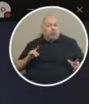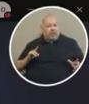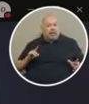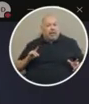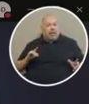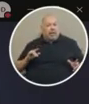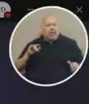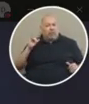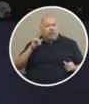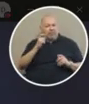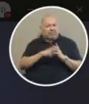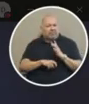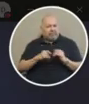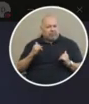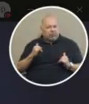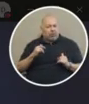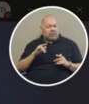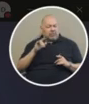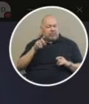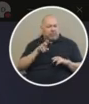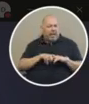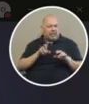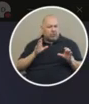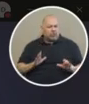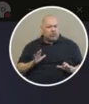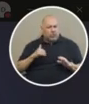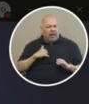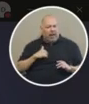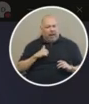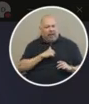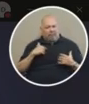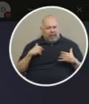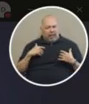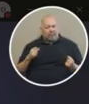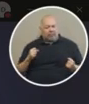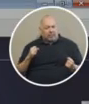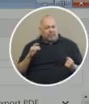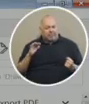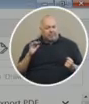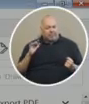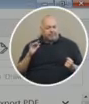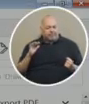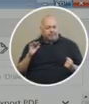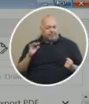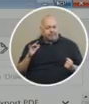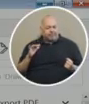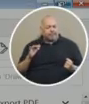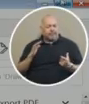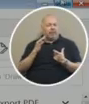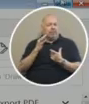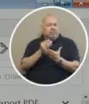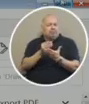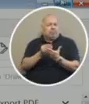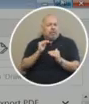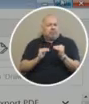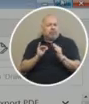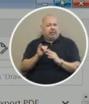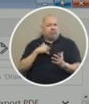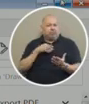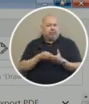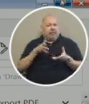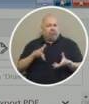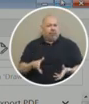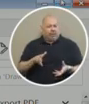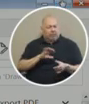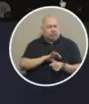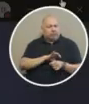passenger facility charges for now because we do have a healthy fund balance in that as well.